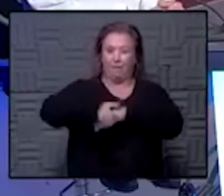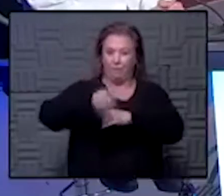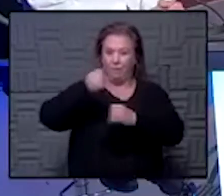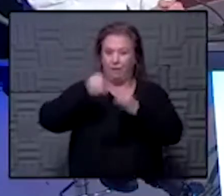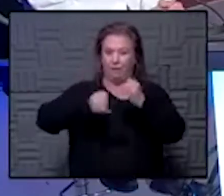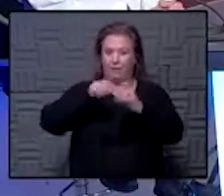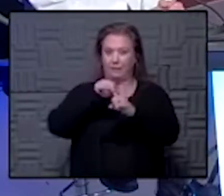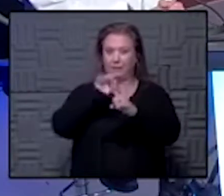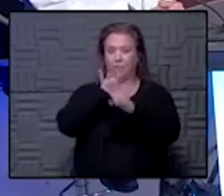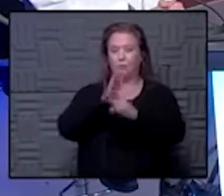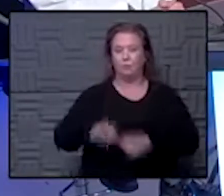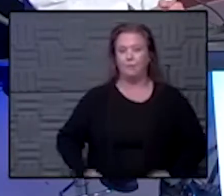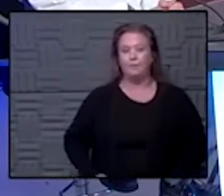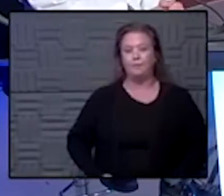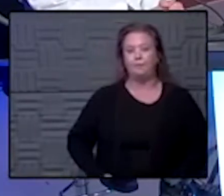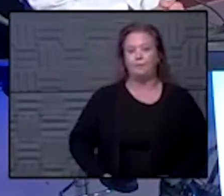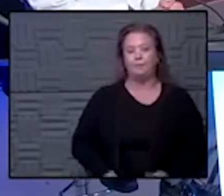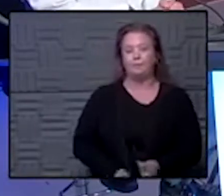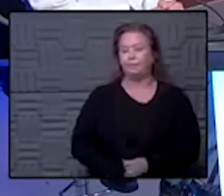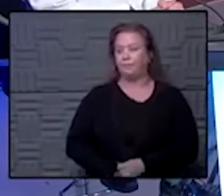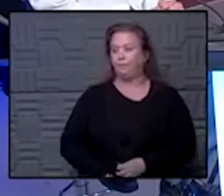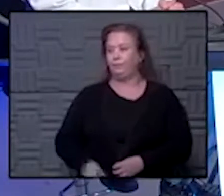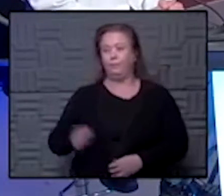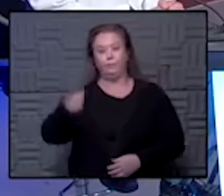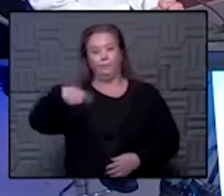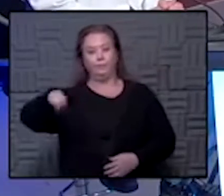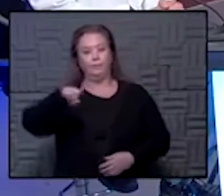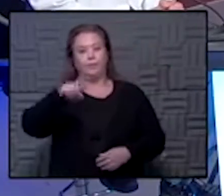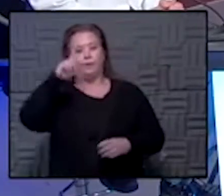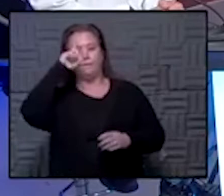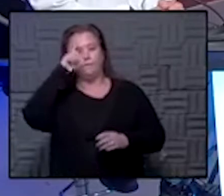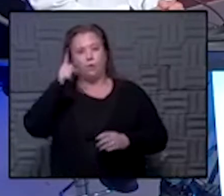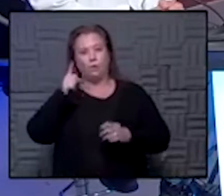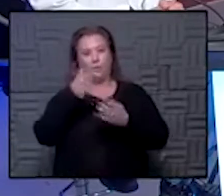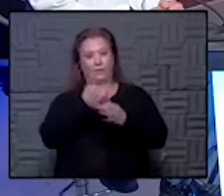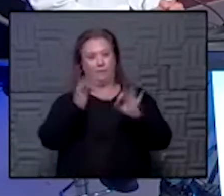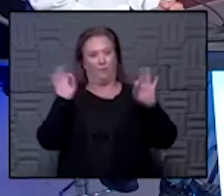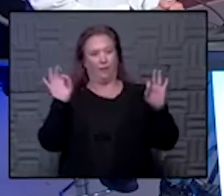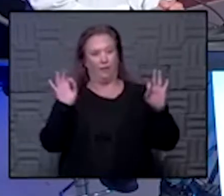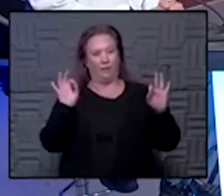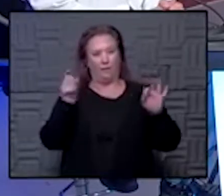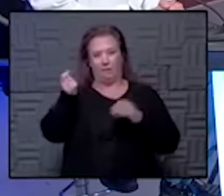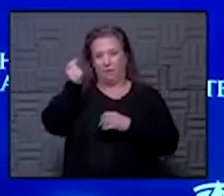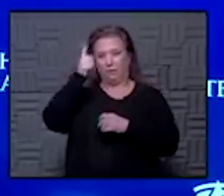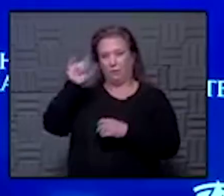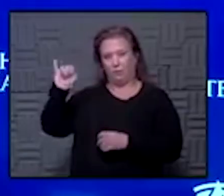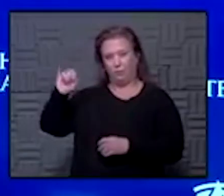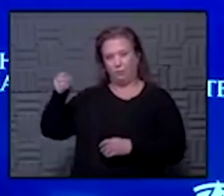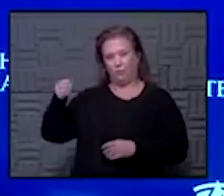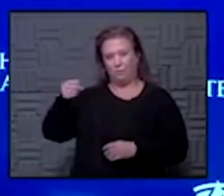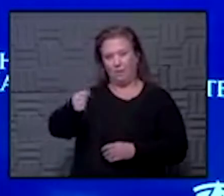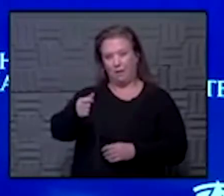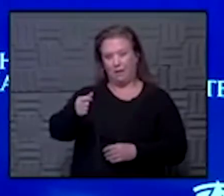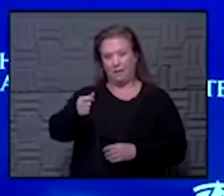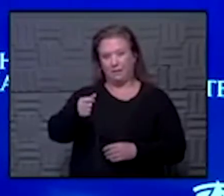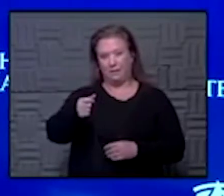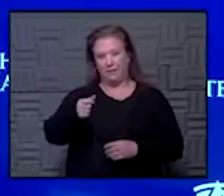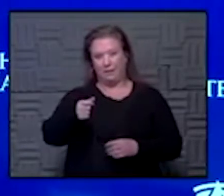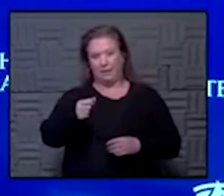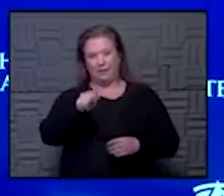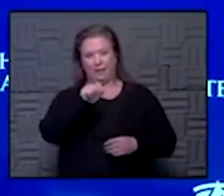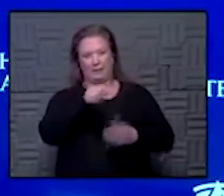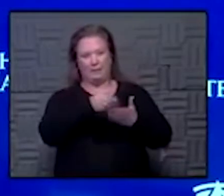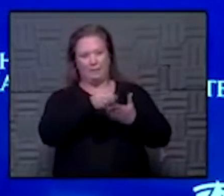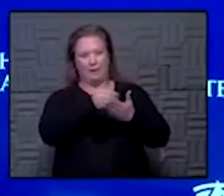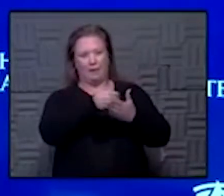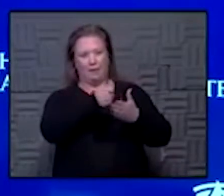I don't know if any of this panel knows this, but in terms of whether it's free, my understanding is your insurance covers it, and then there's money from the CARES